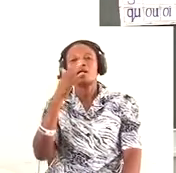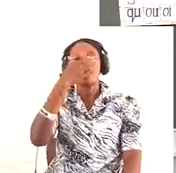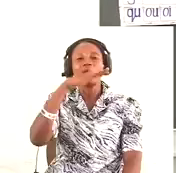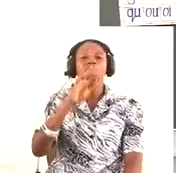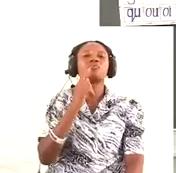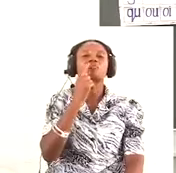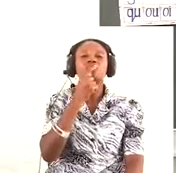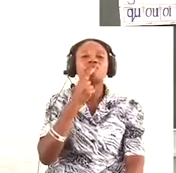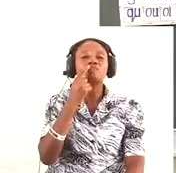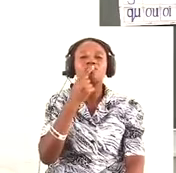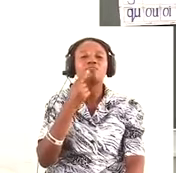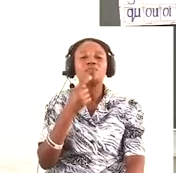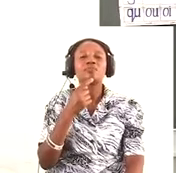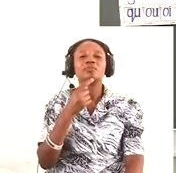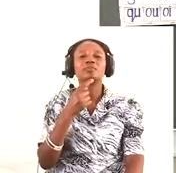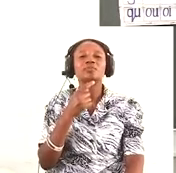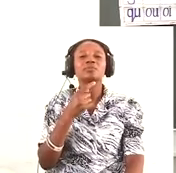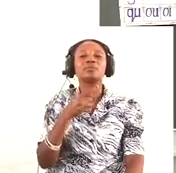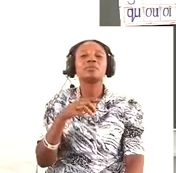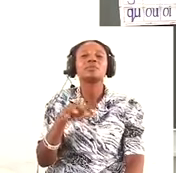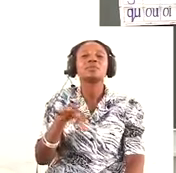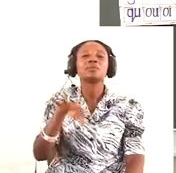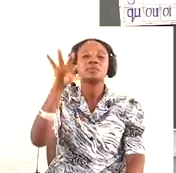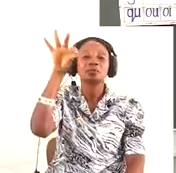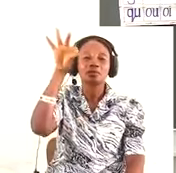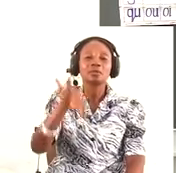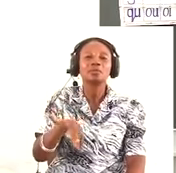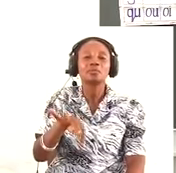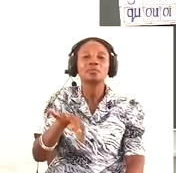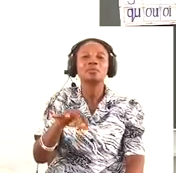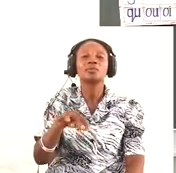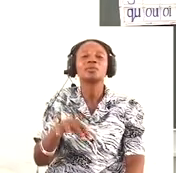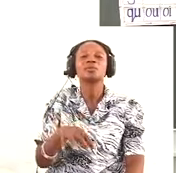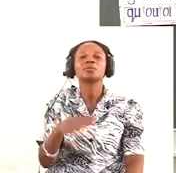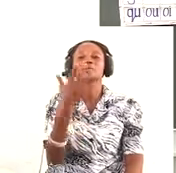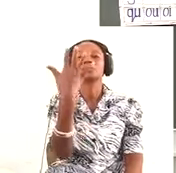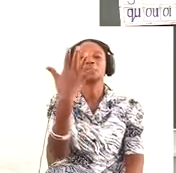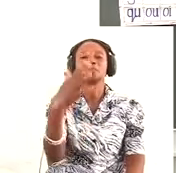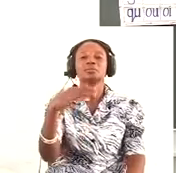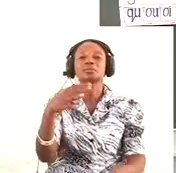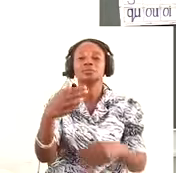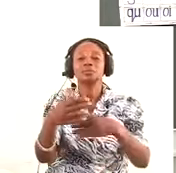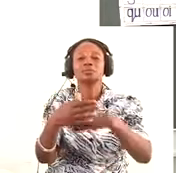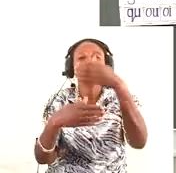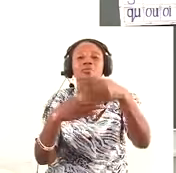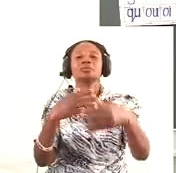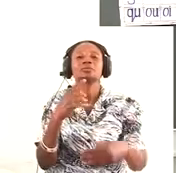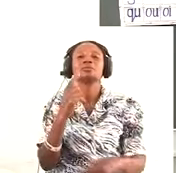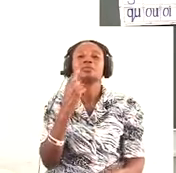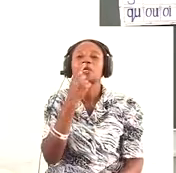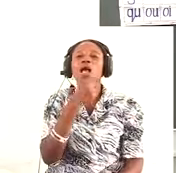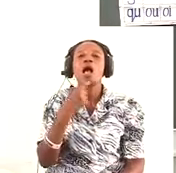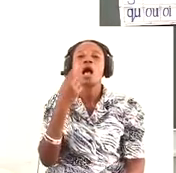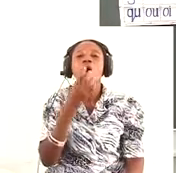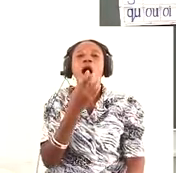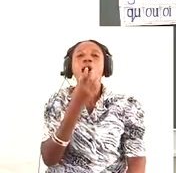your hand in front of your mouth, say the sound, and then you feel the air puffing out from your mouth. That